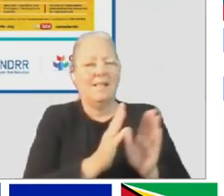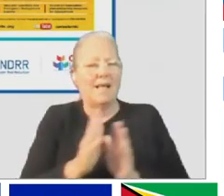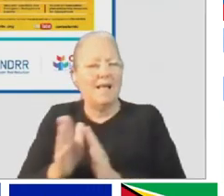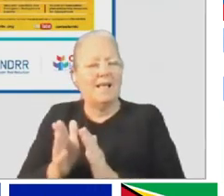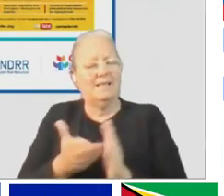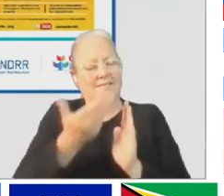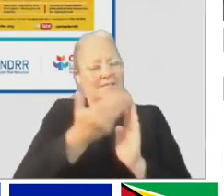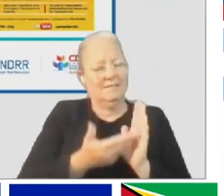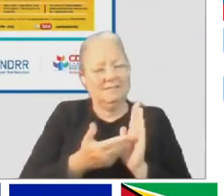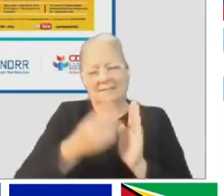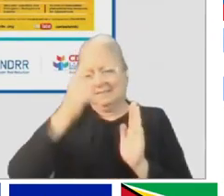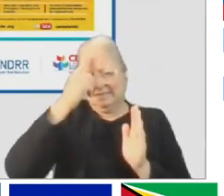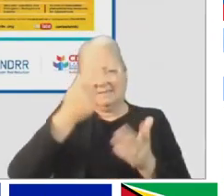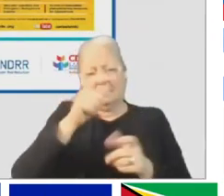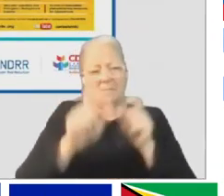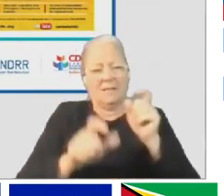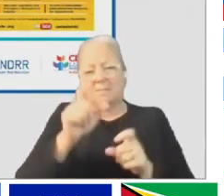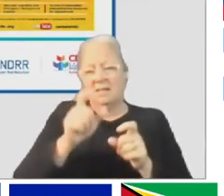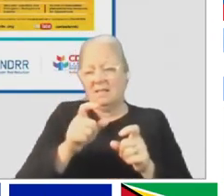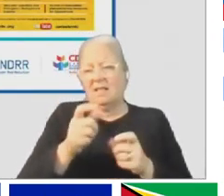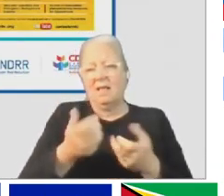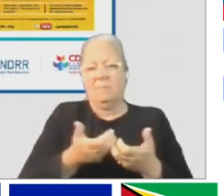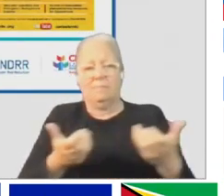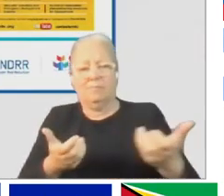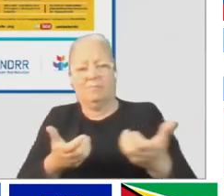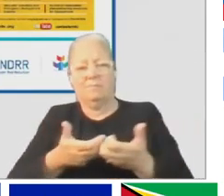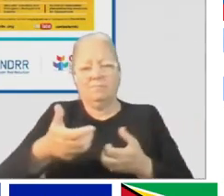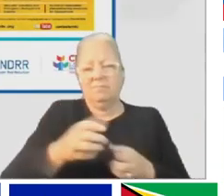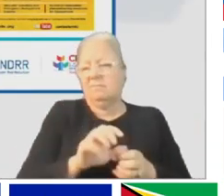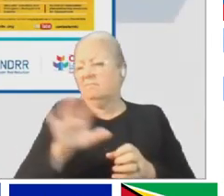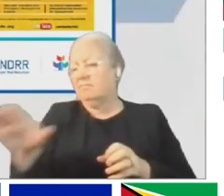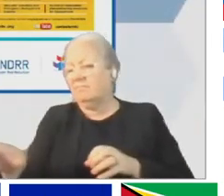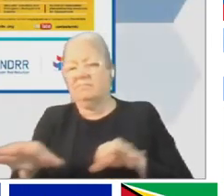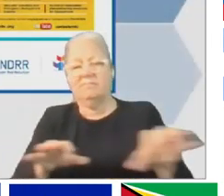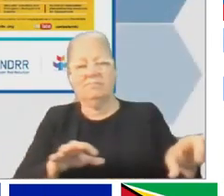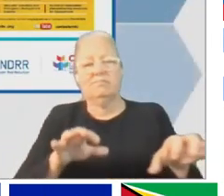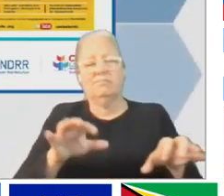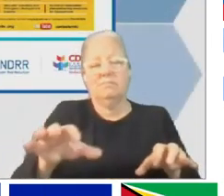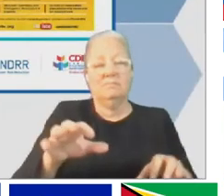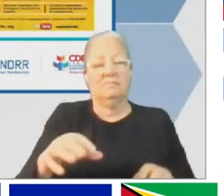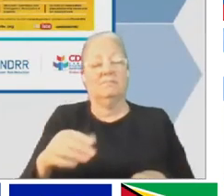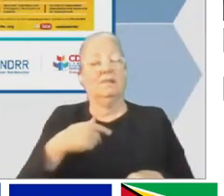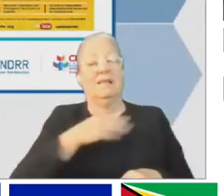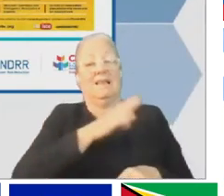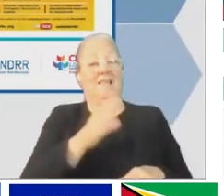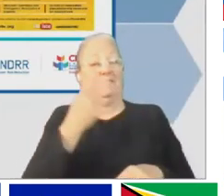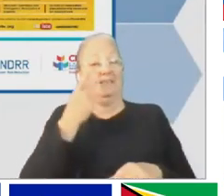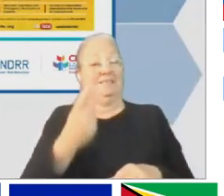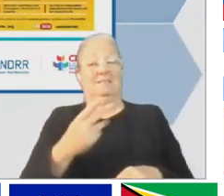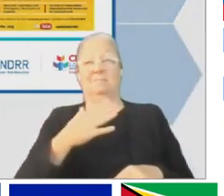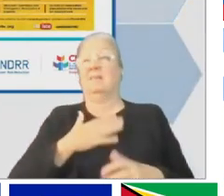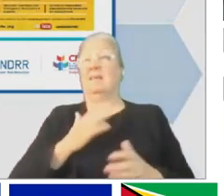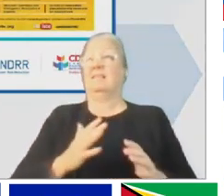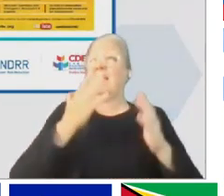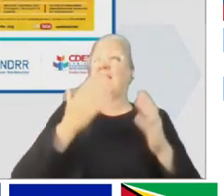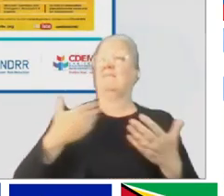about pandemics, public health plans. I've never seen in my life one sector that would have actually created so many